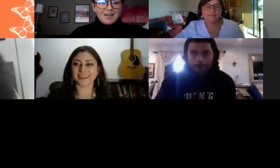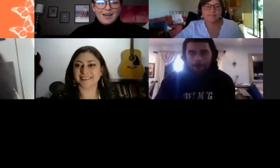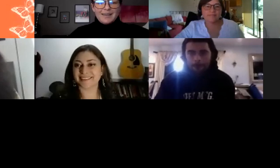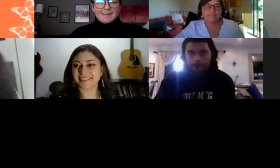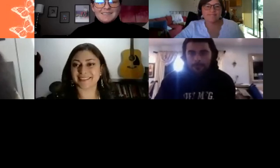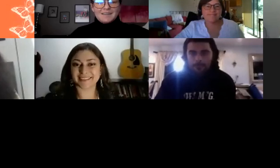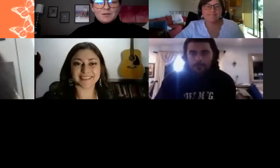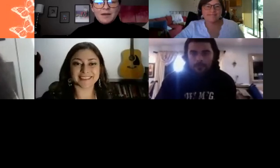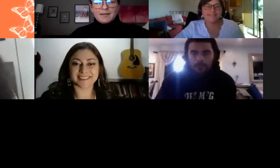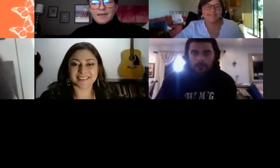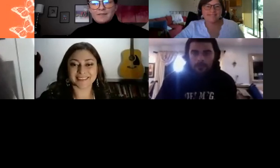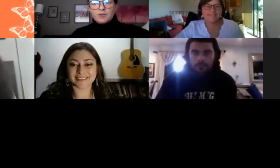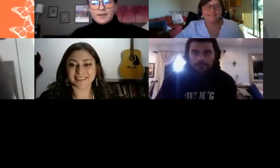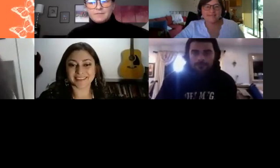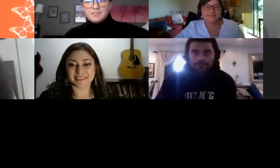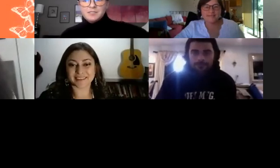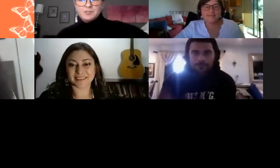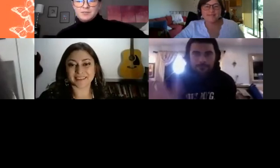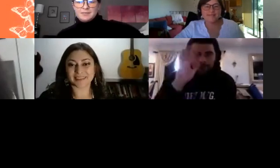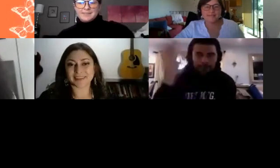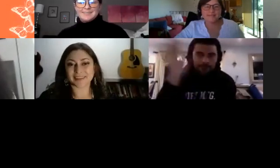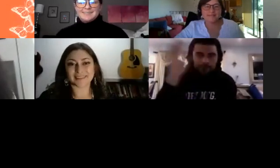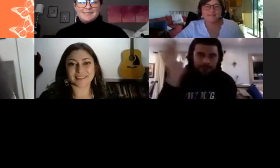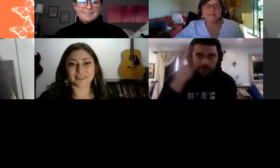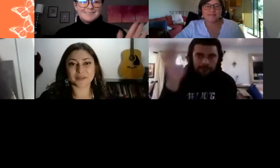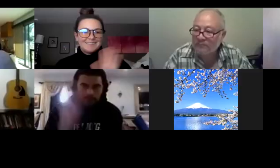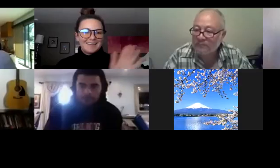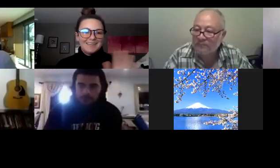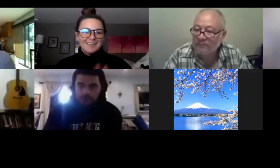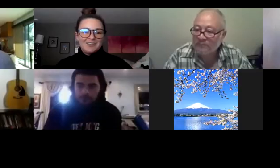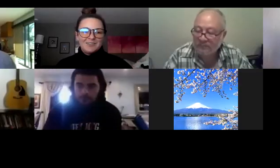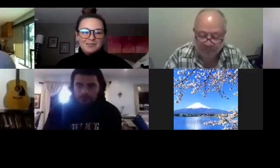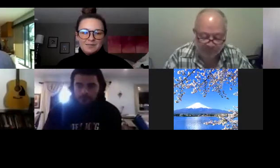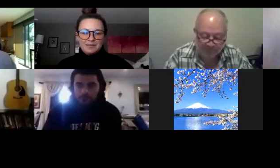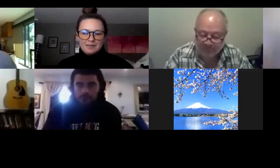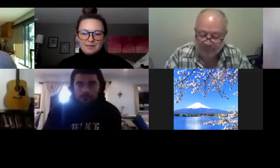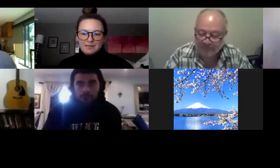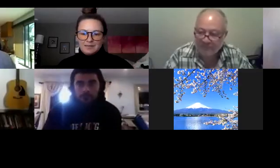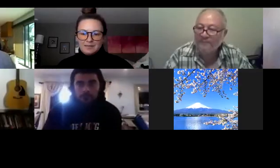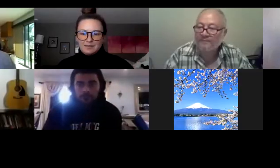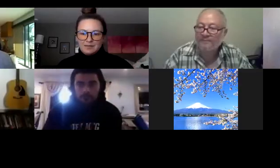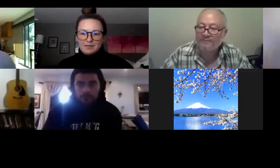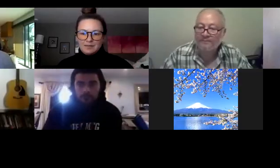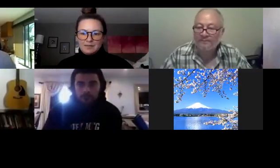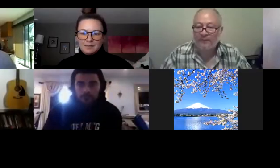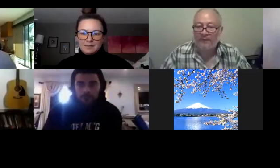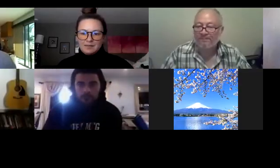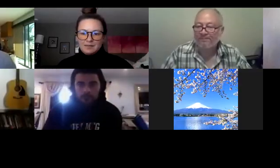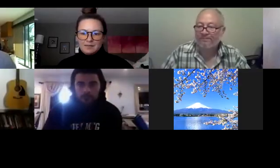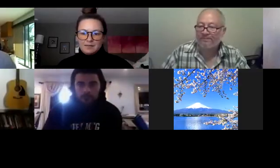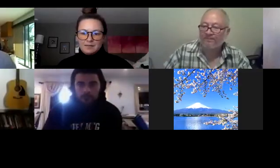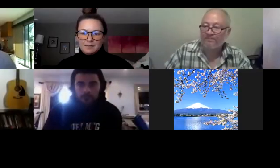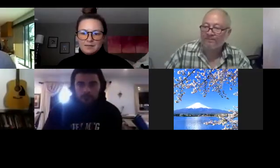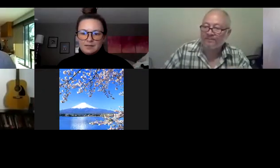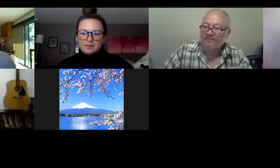Okay. All right. Thanks, everybody. Have a great afternoon. You too. Bye-bye. Thank you. Thank you. Bye. Thank you.